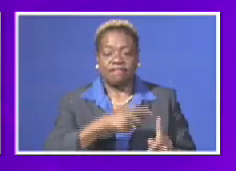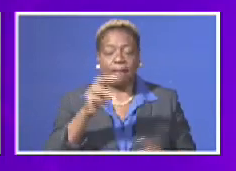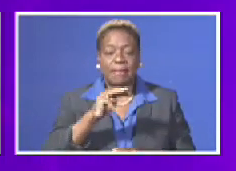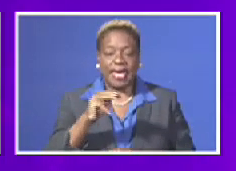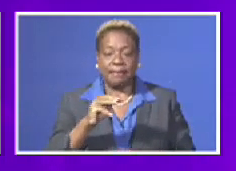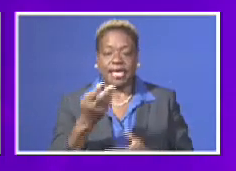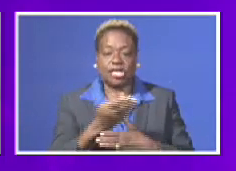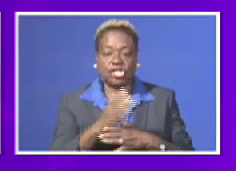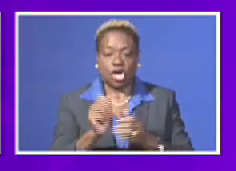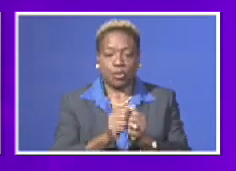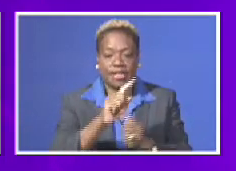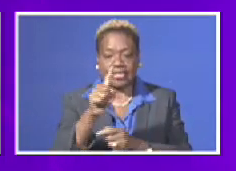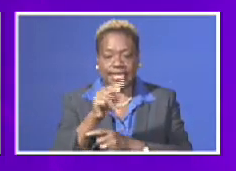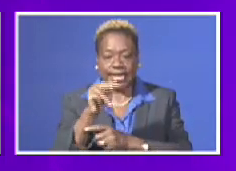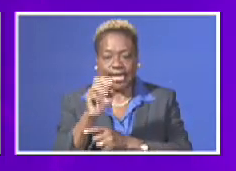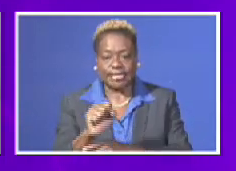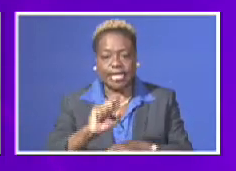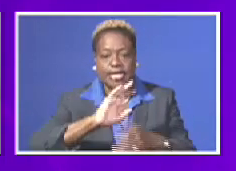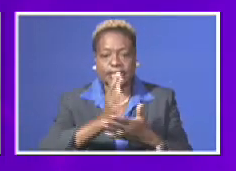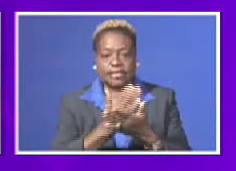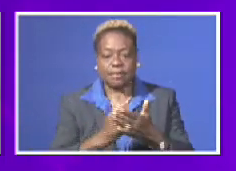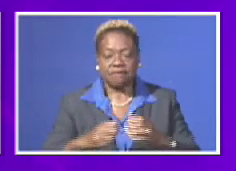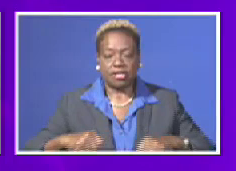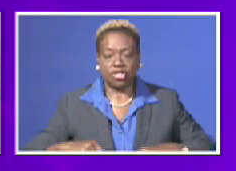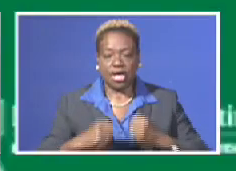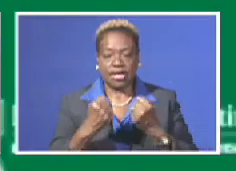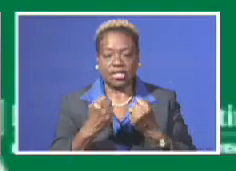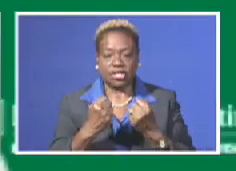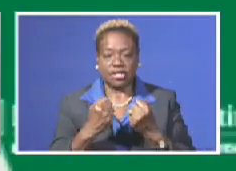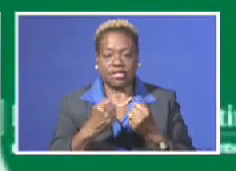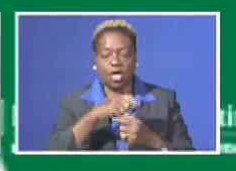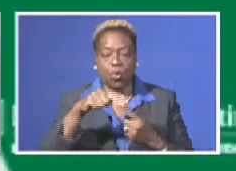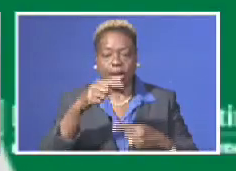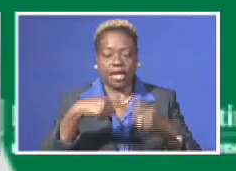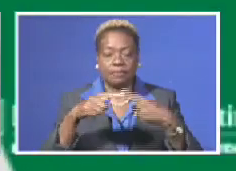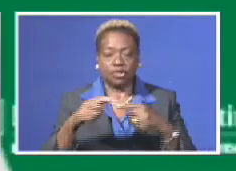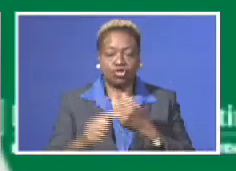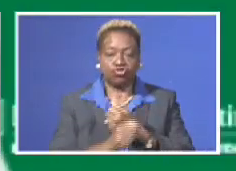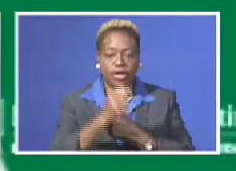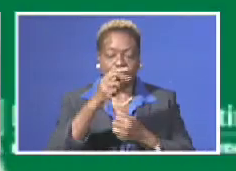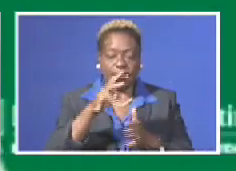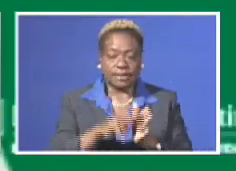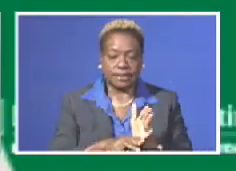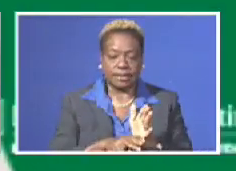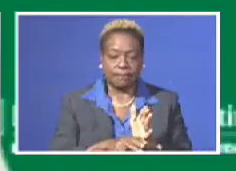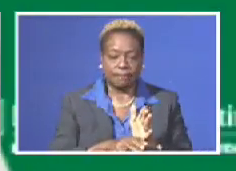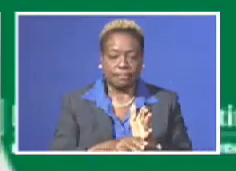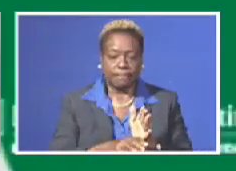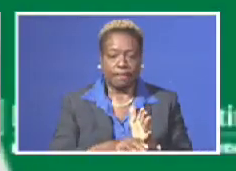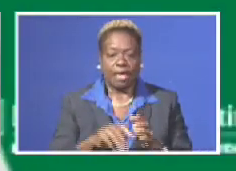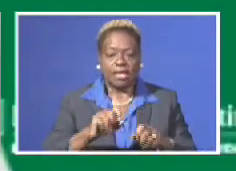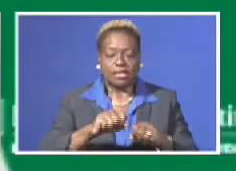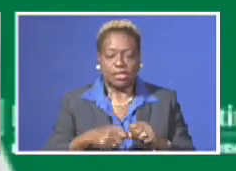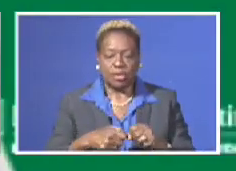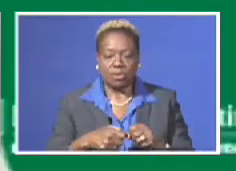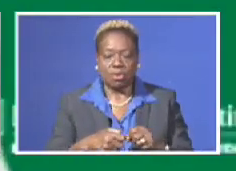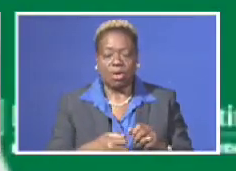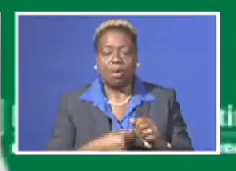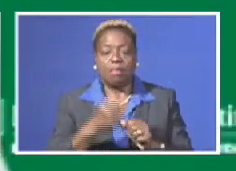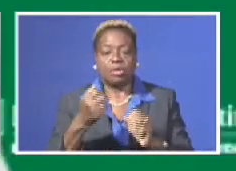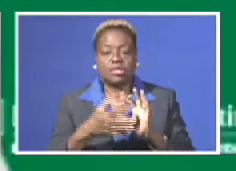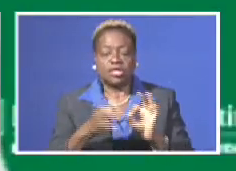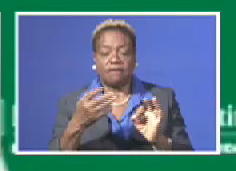shared with ZNS News some of the challenges when it comes to treatment. So the majority of pancreas cancer patients, unfortunately, when